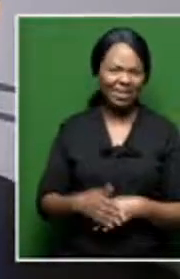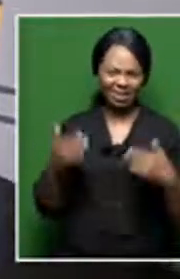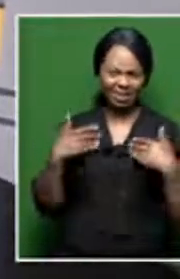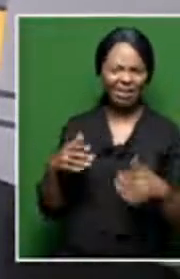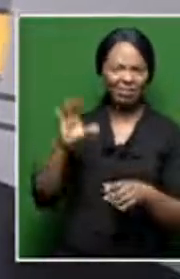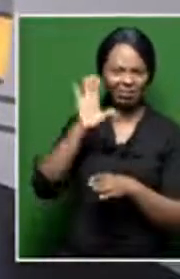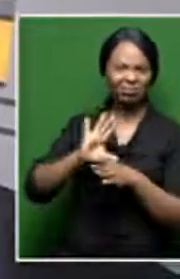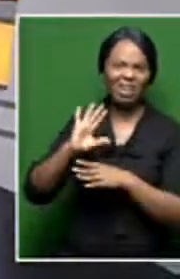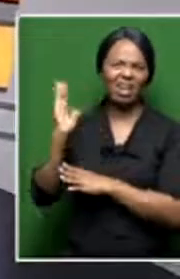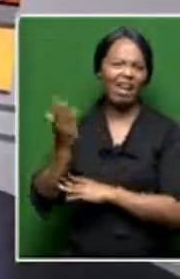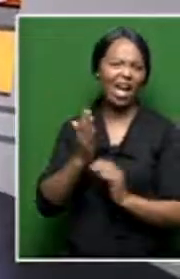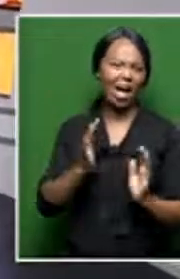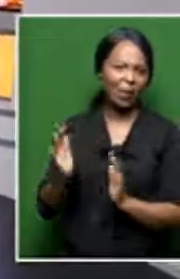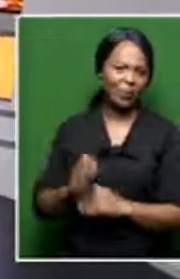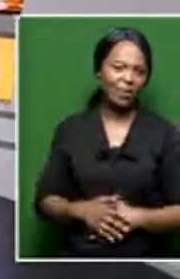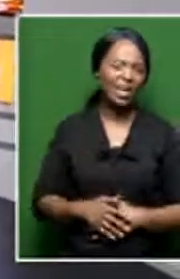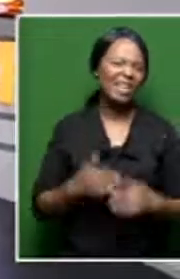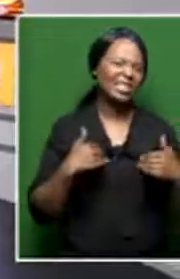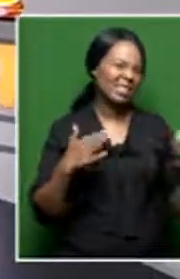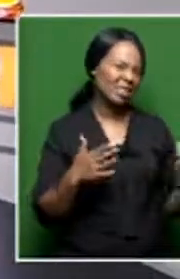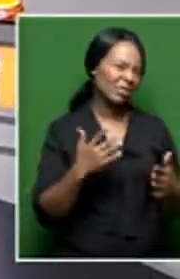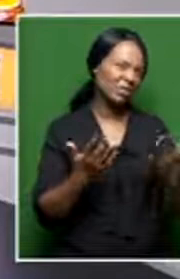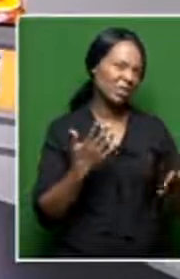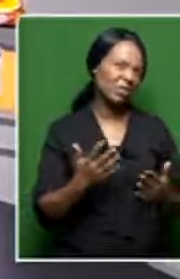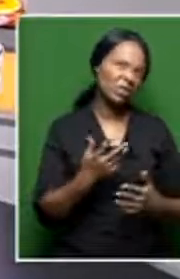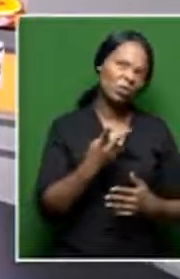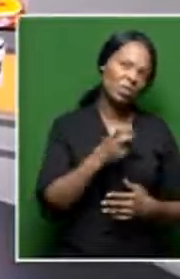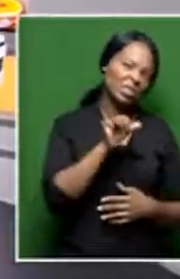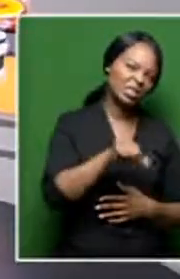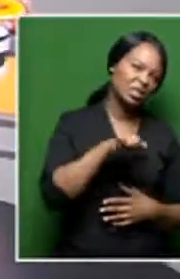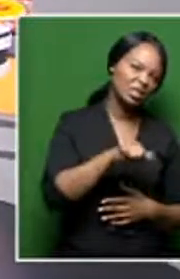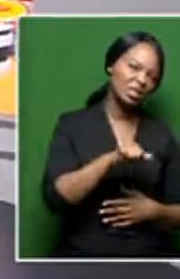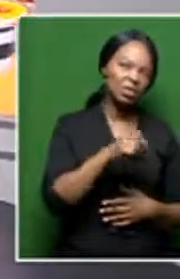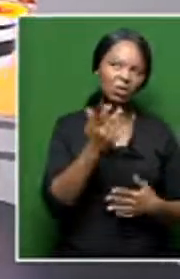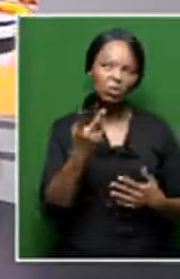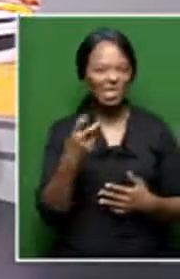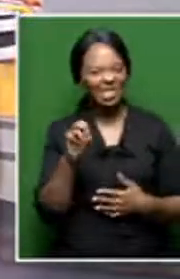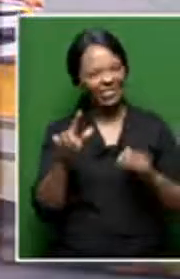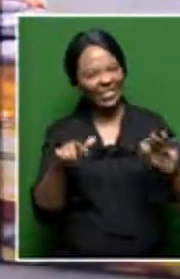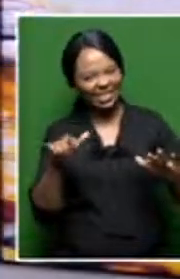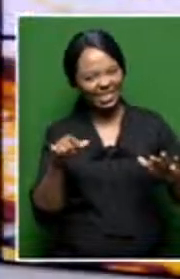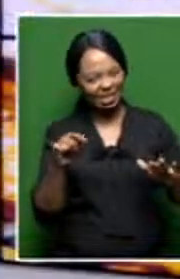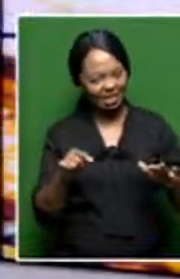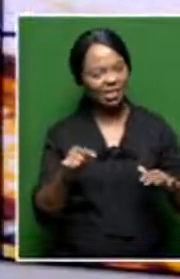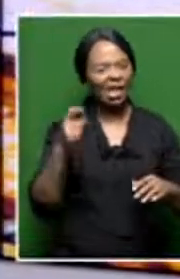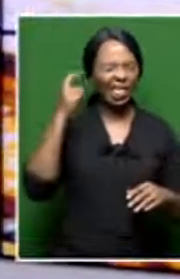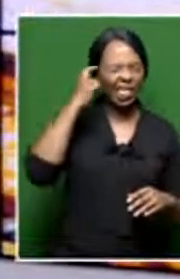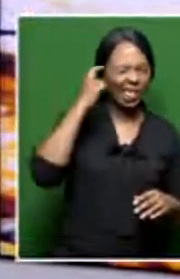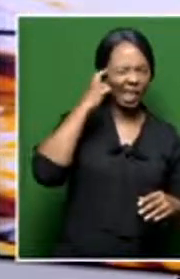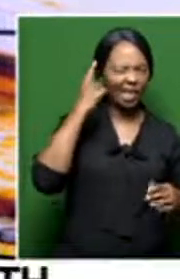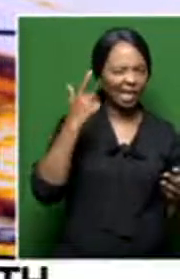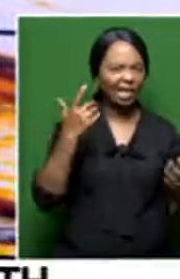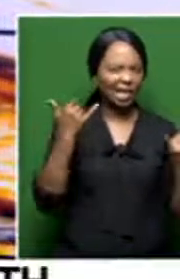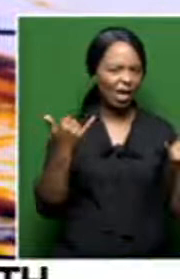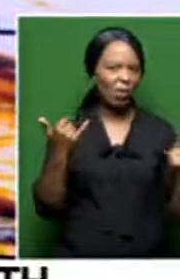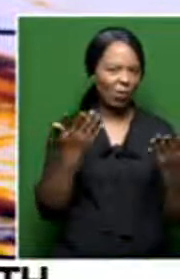for you? So I could pretty much say it started for me around 2016, 2017. Okay. I think the base for